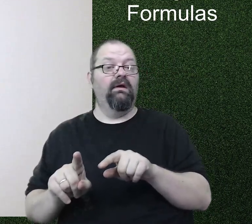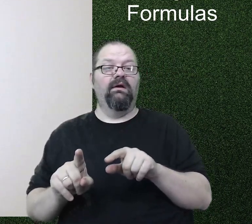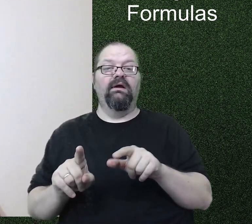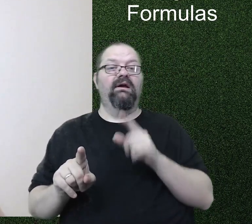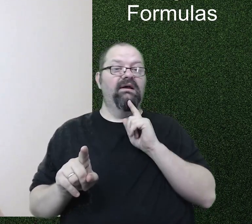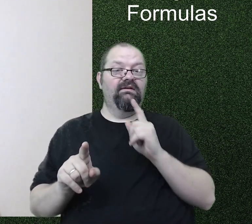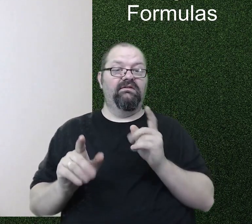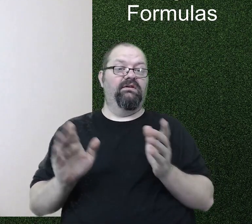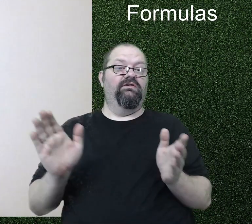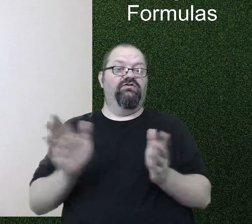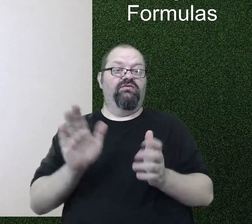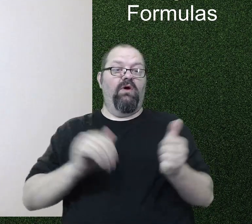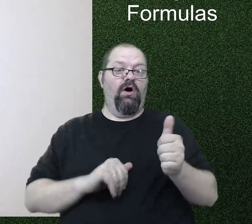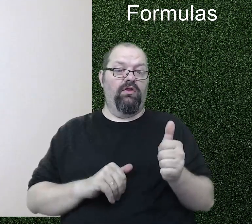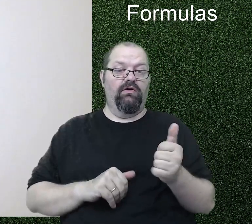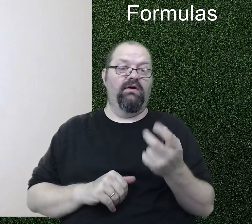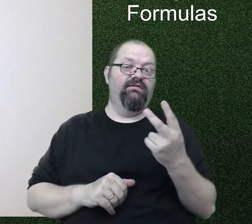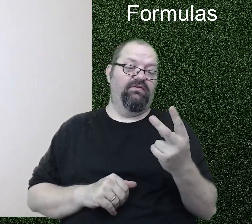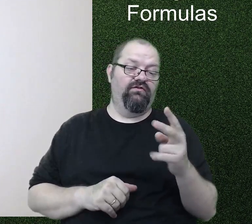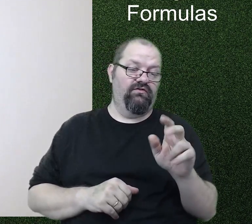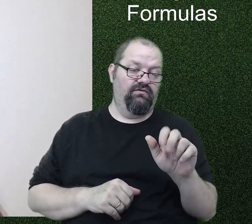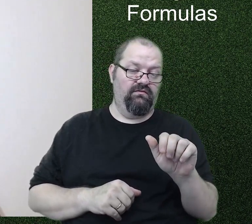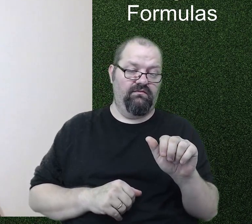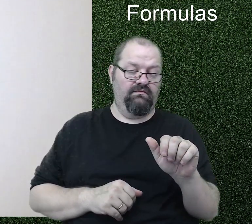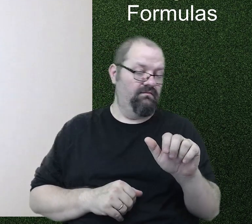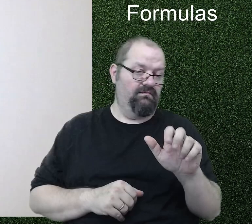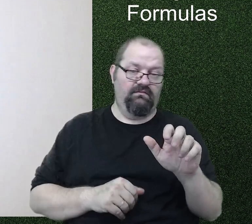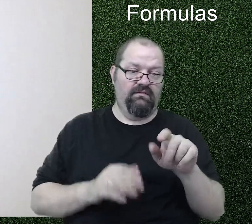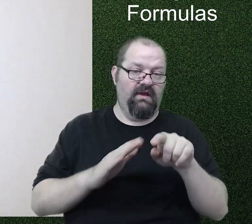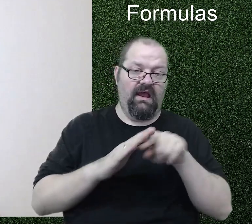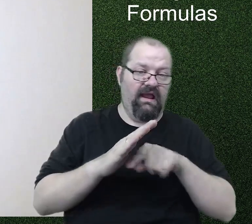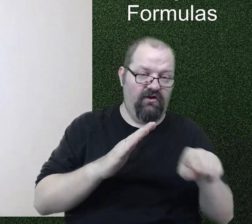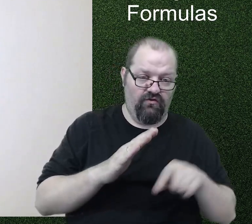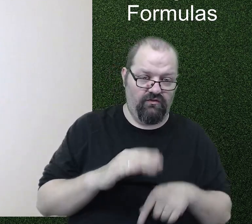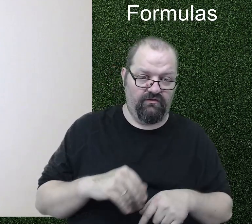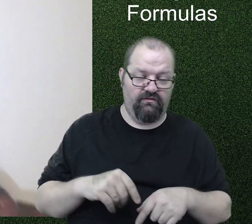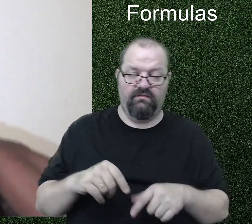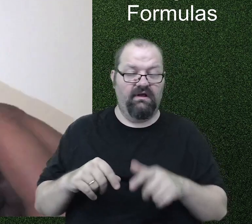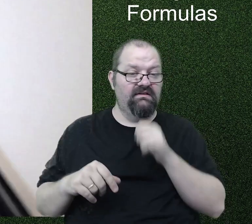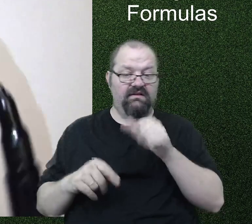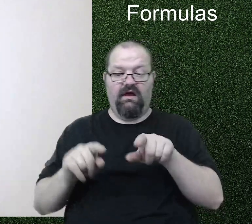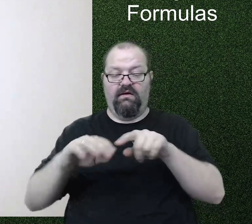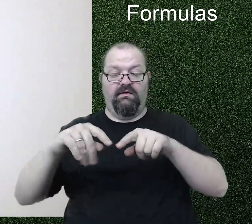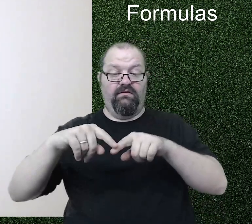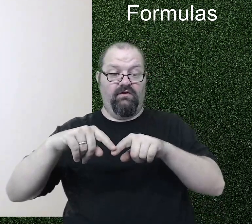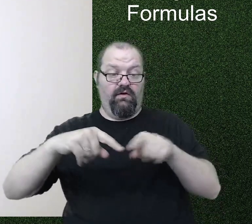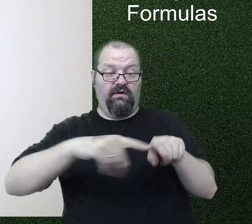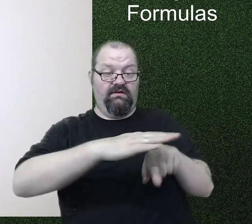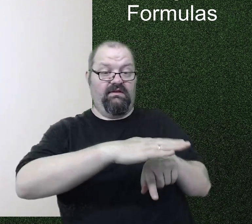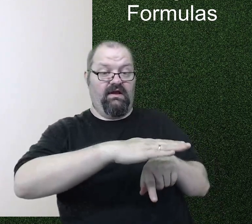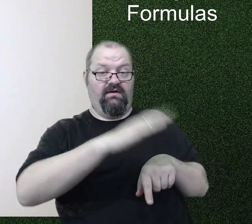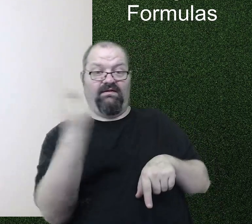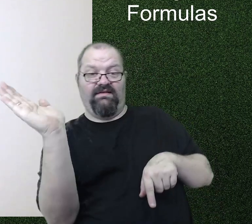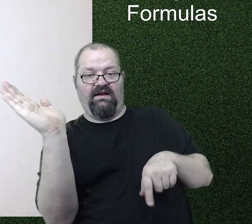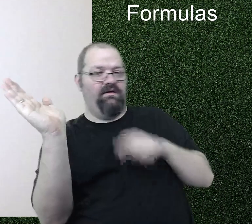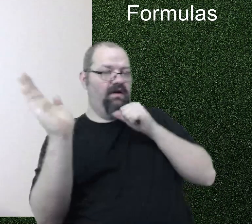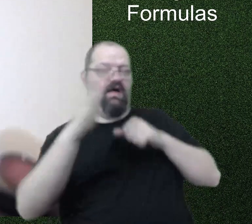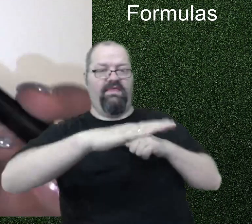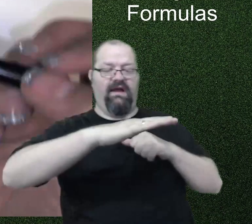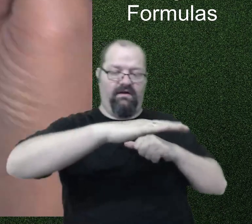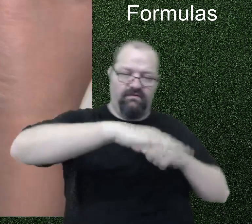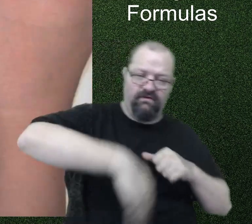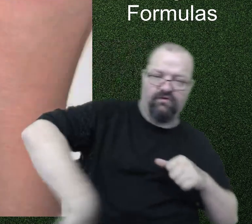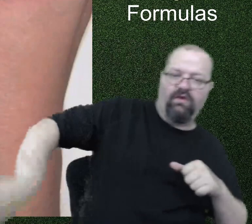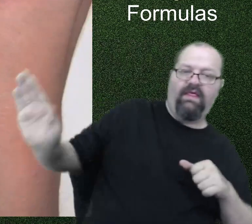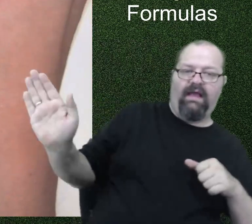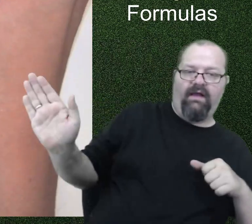not this one, it's that one. And even if v were down here, it's going to be the smaller one. So with that in mind, let's talk about